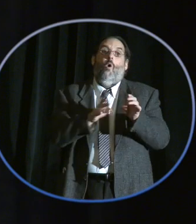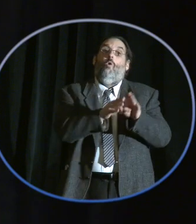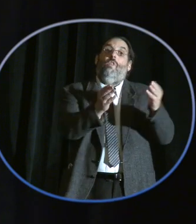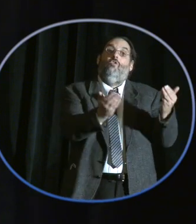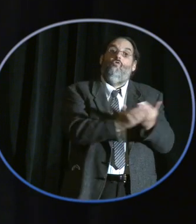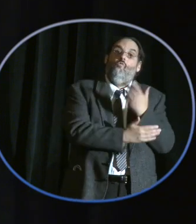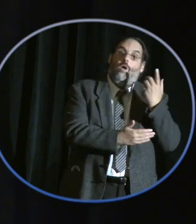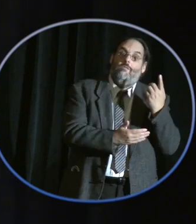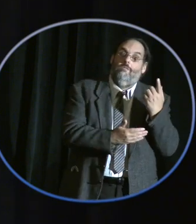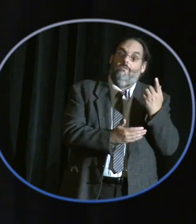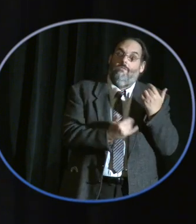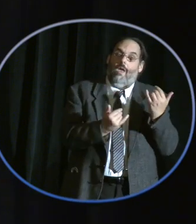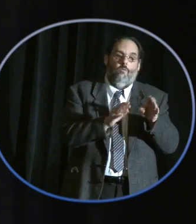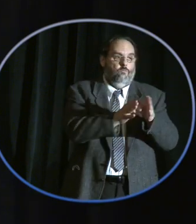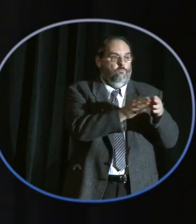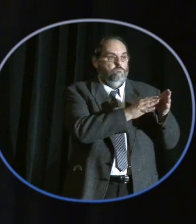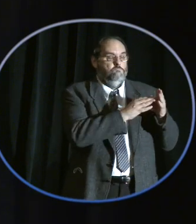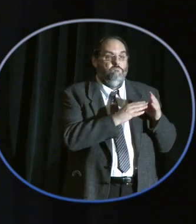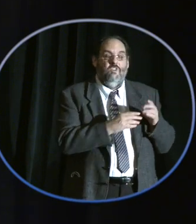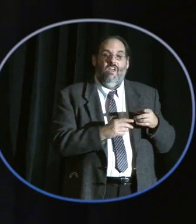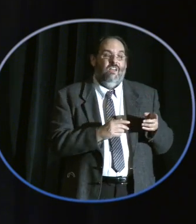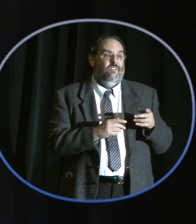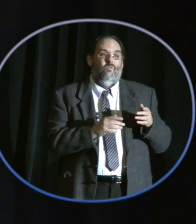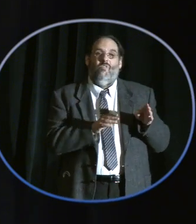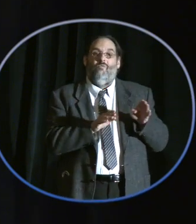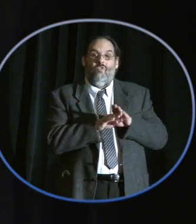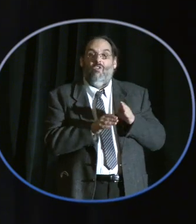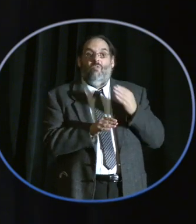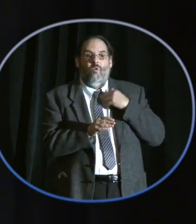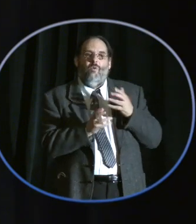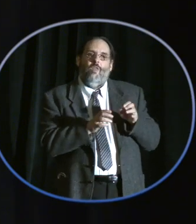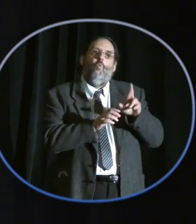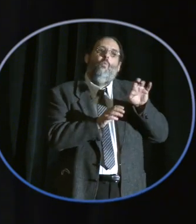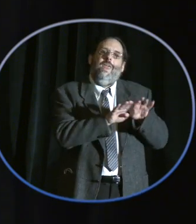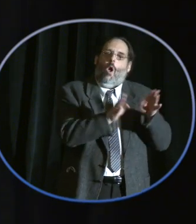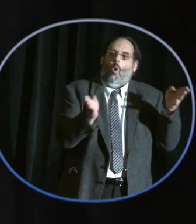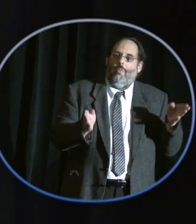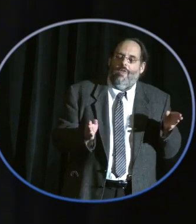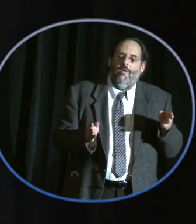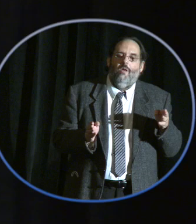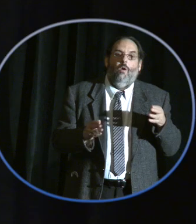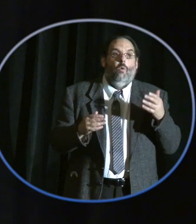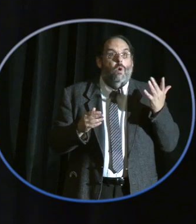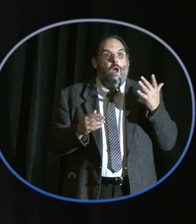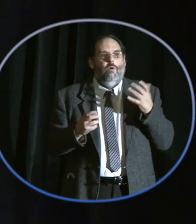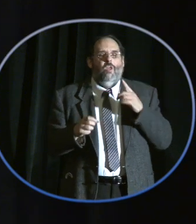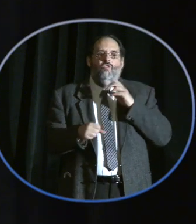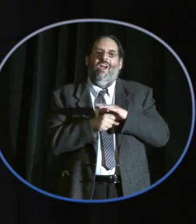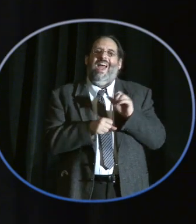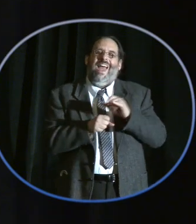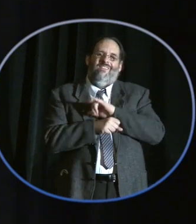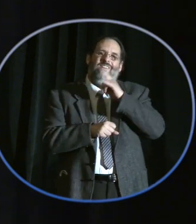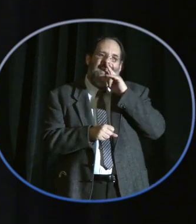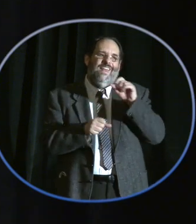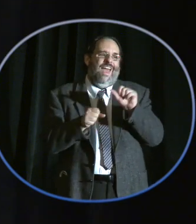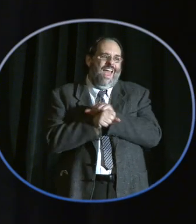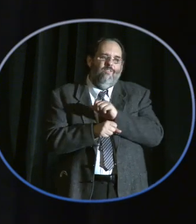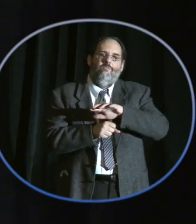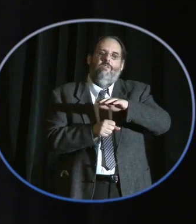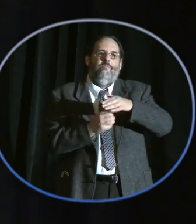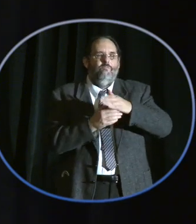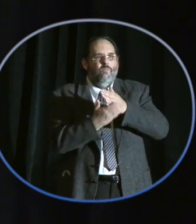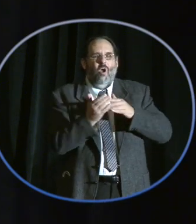new ones, and quite frankly, opening those that had been closed before to make sure that every single child in every neighborhood in this